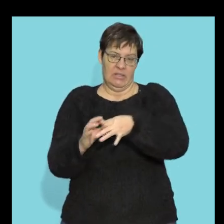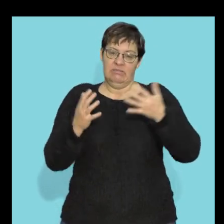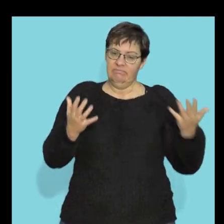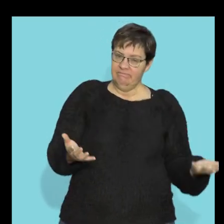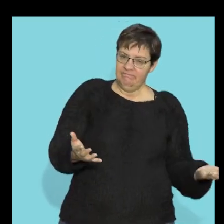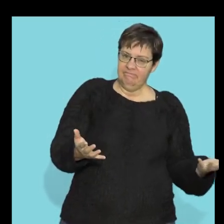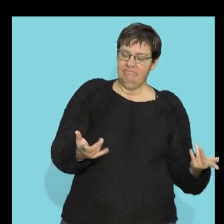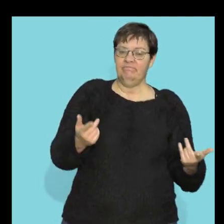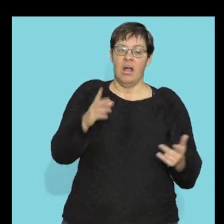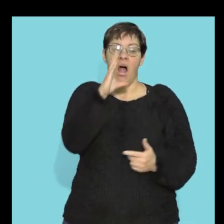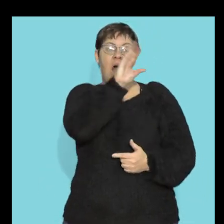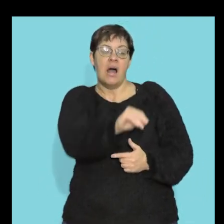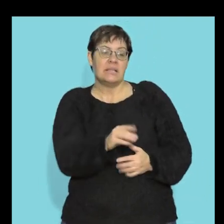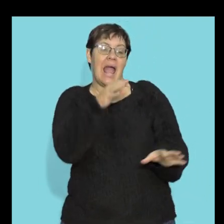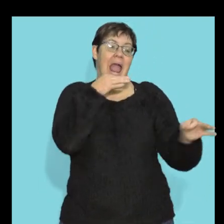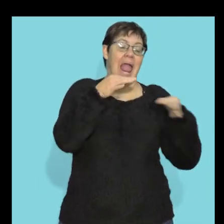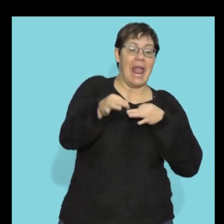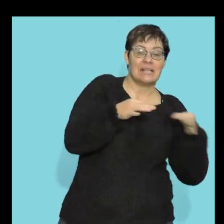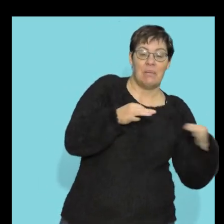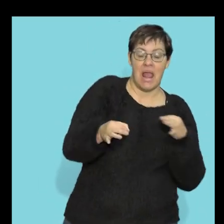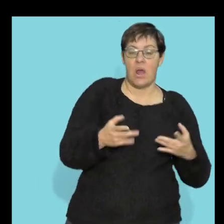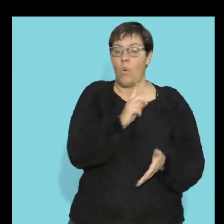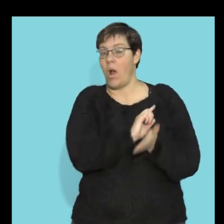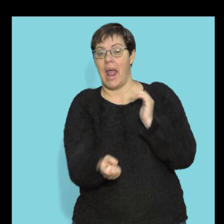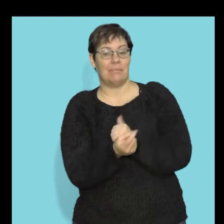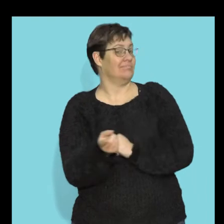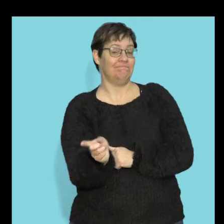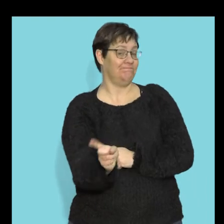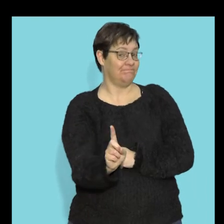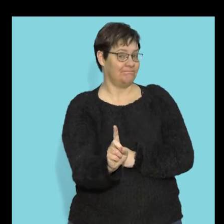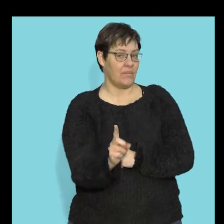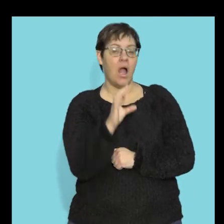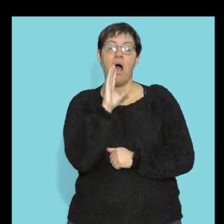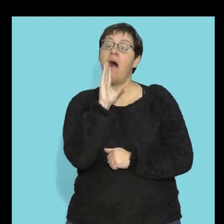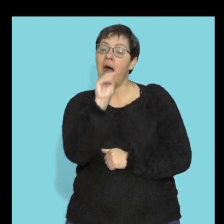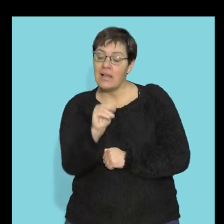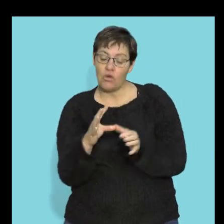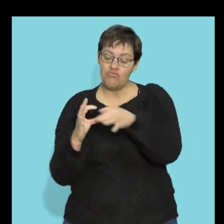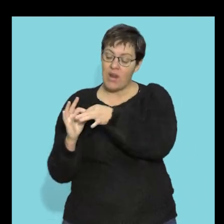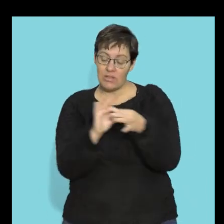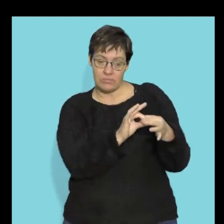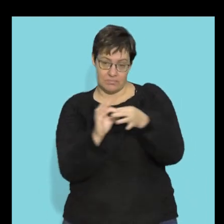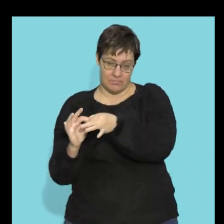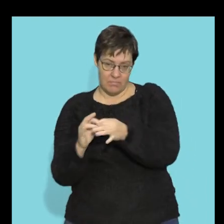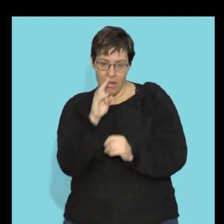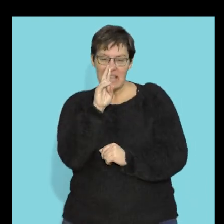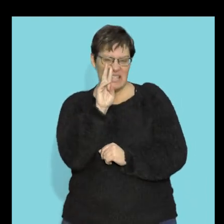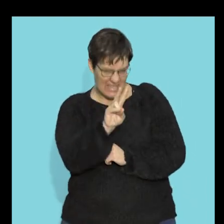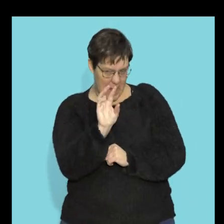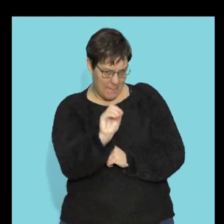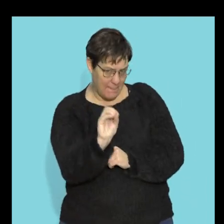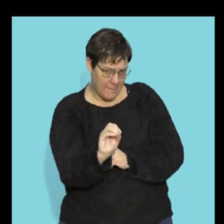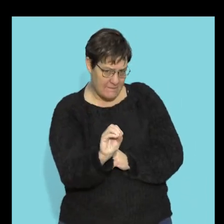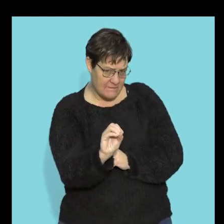all right? It doesn't ask you to explain what is happening. It's asking to see, do you see